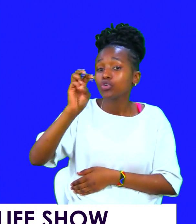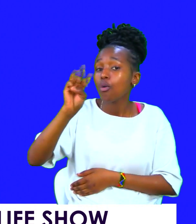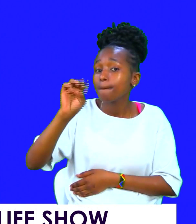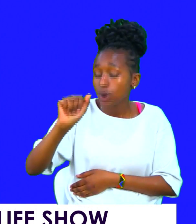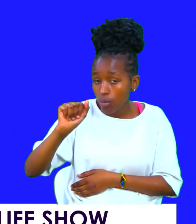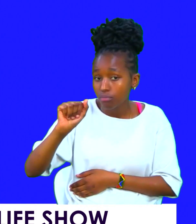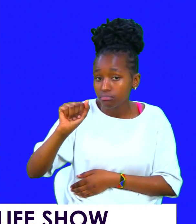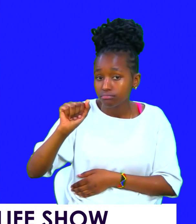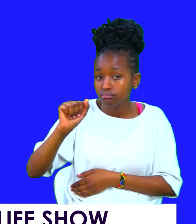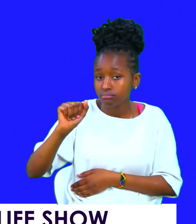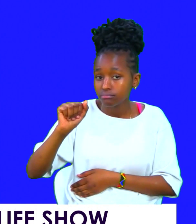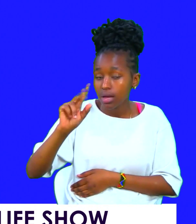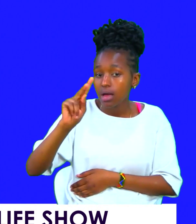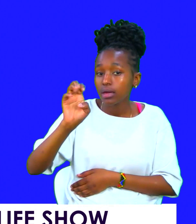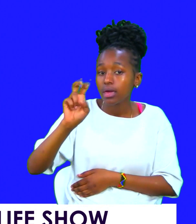people like,